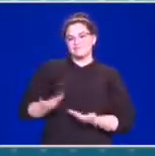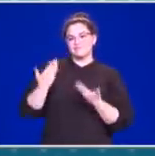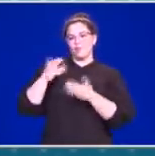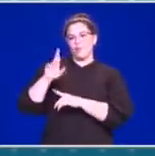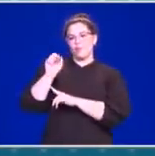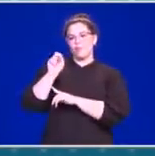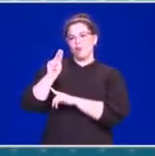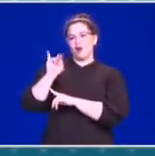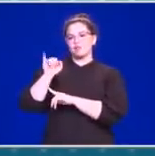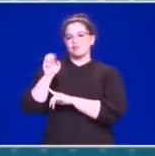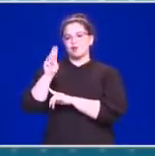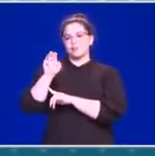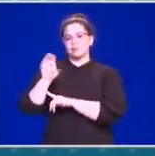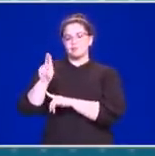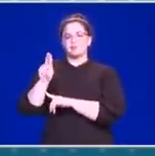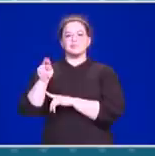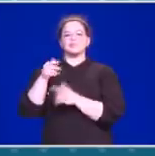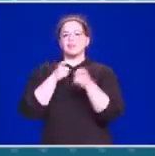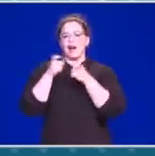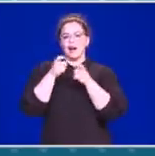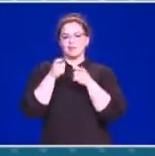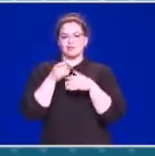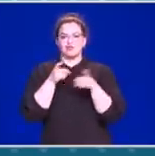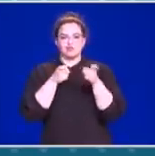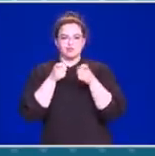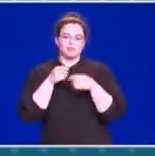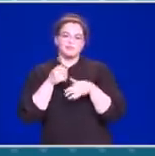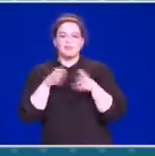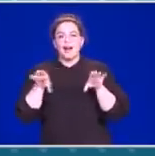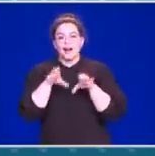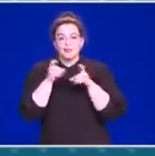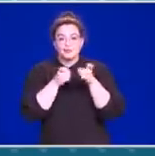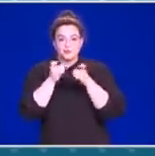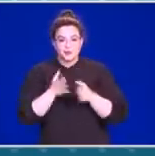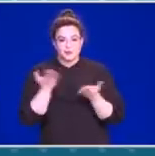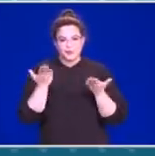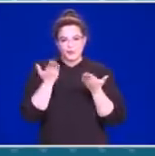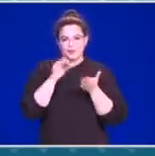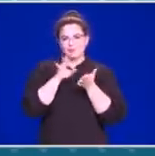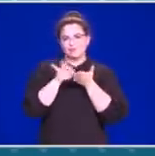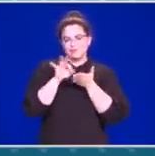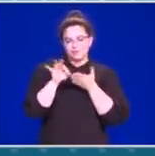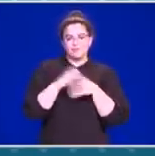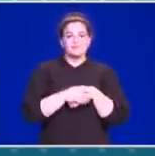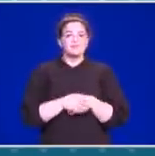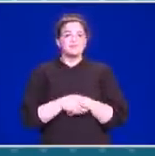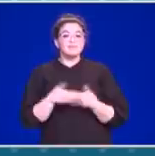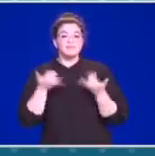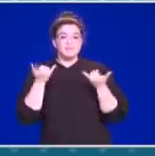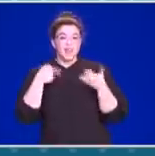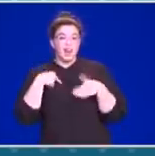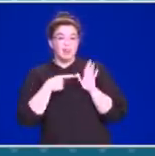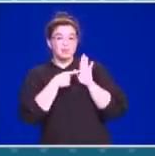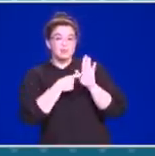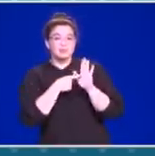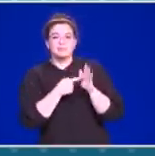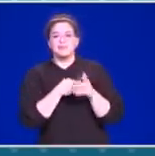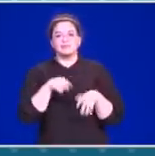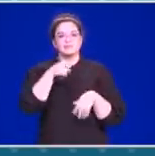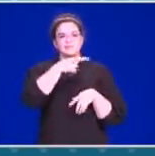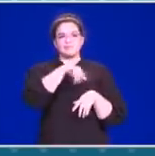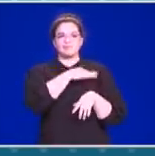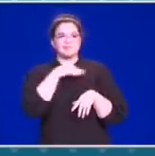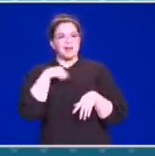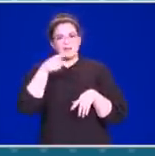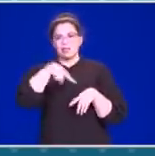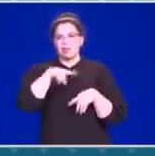Jarman, Acting Director at the U.S. Census Bureau. It is my honor to represent all the hard-working staff at the Census Bureau who spent countless hours